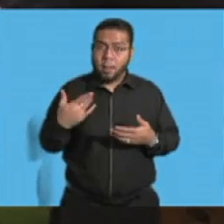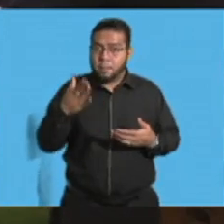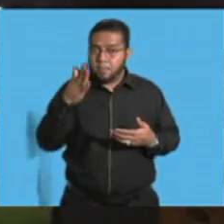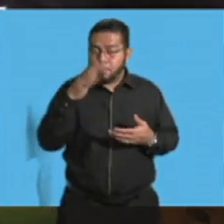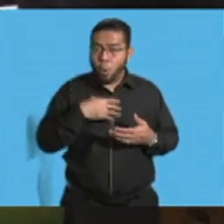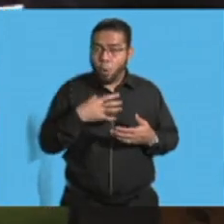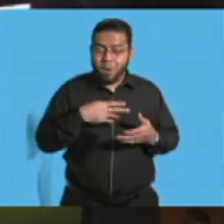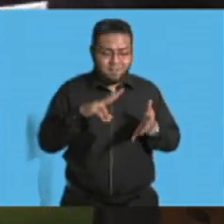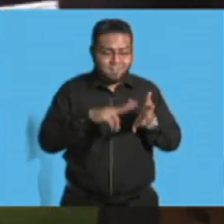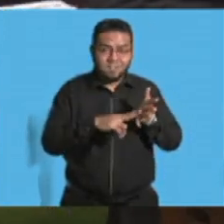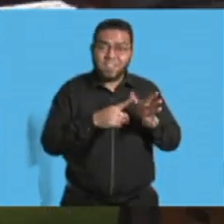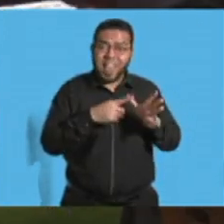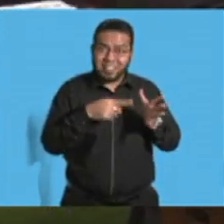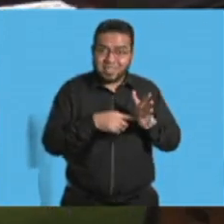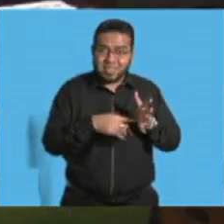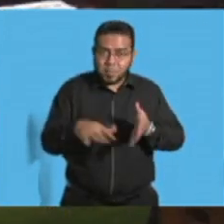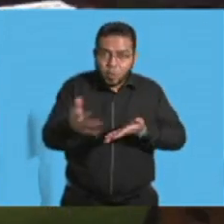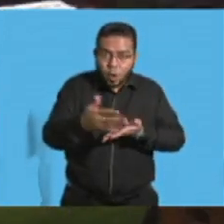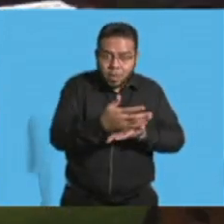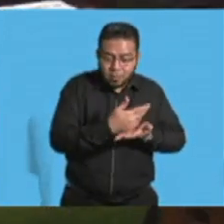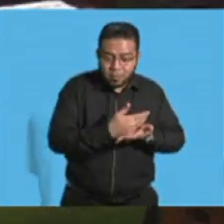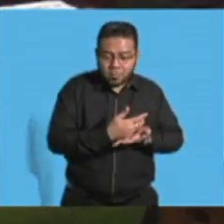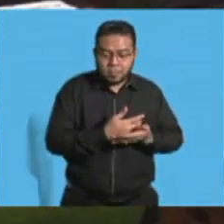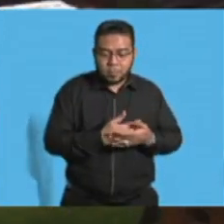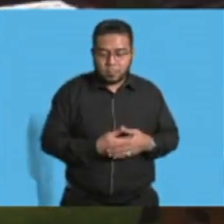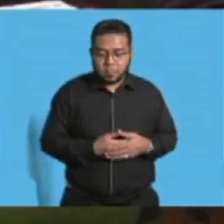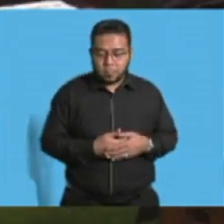collected, and obviously, Madam Speaker, compliance has increased.